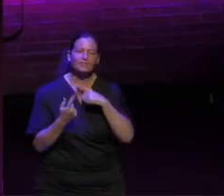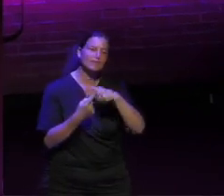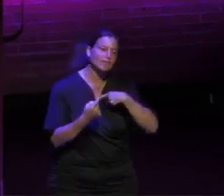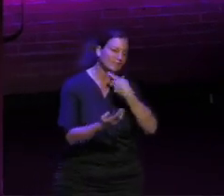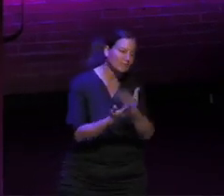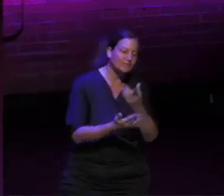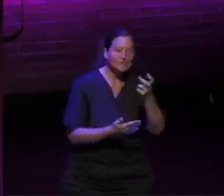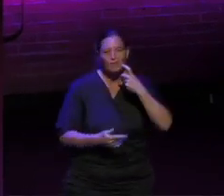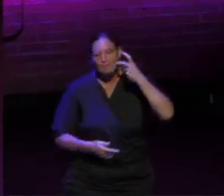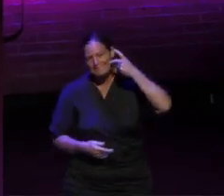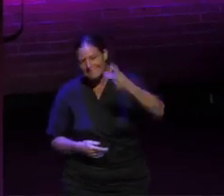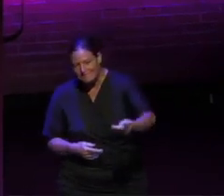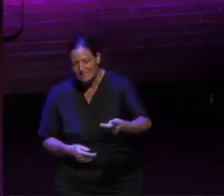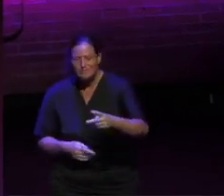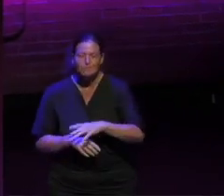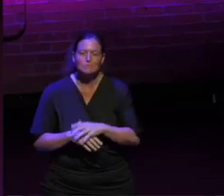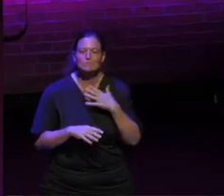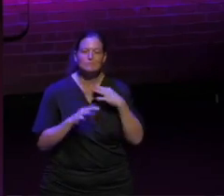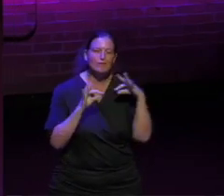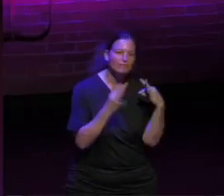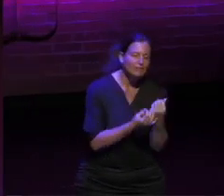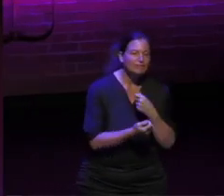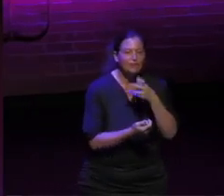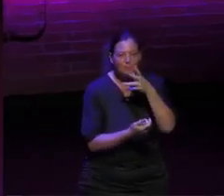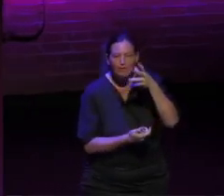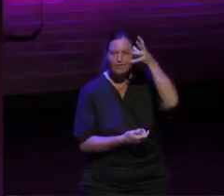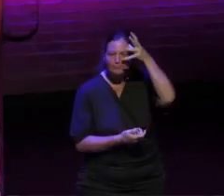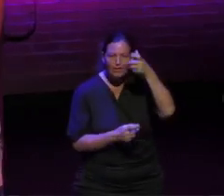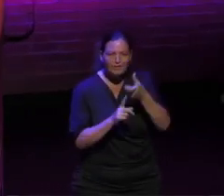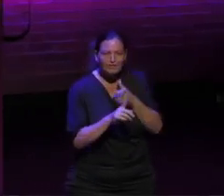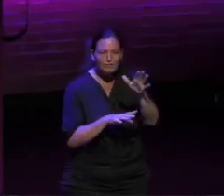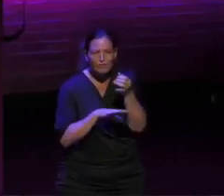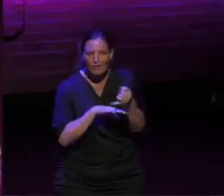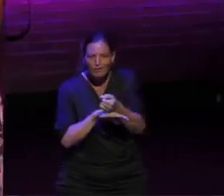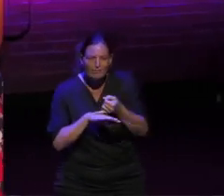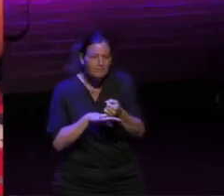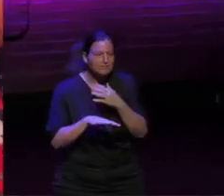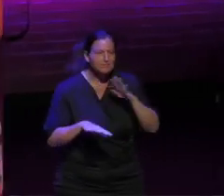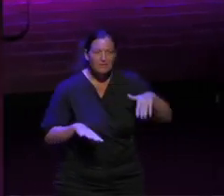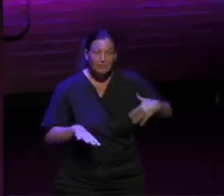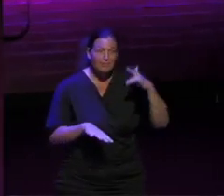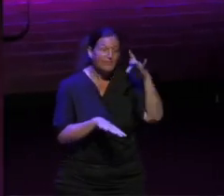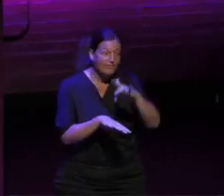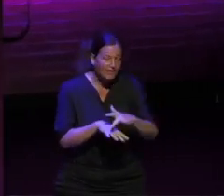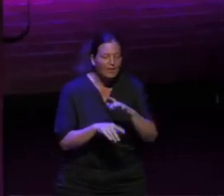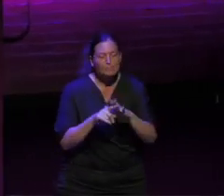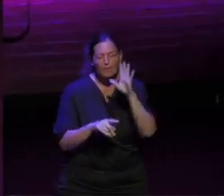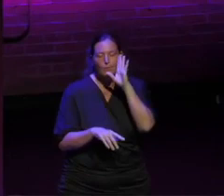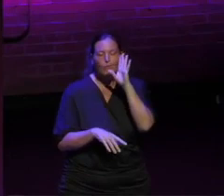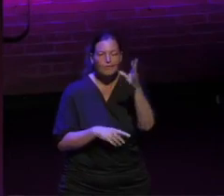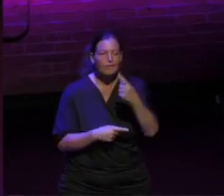to see you. And my family, my mother, my father are from your islands and I haven't been there yet, but I'm going to come to you one